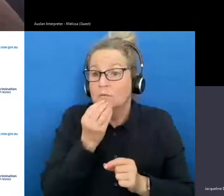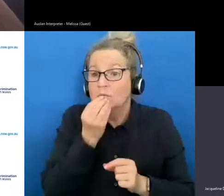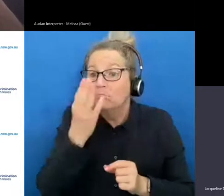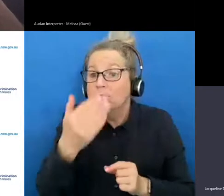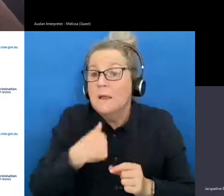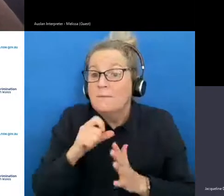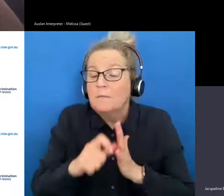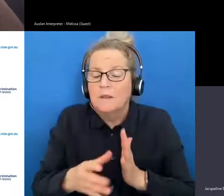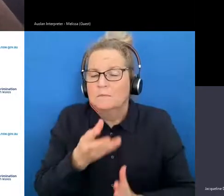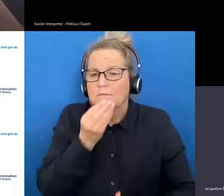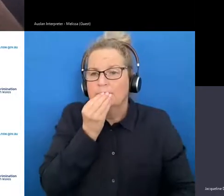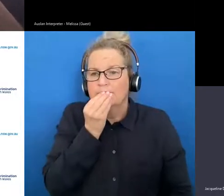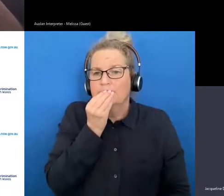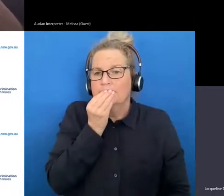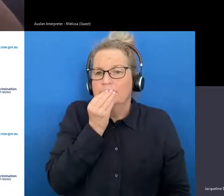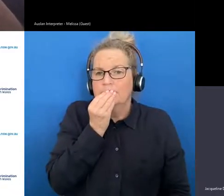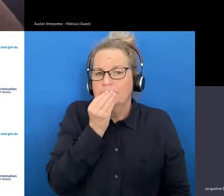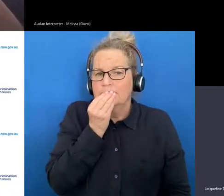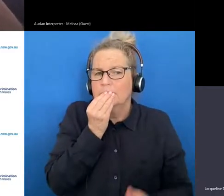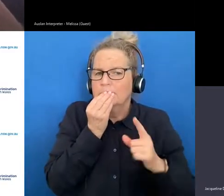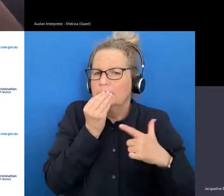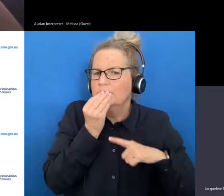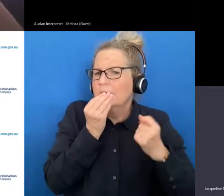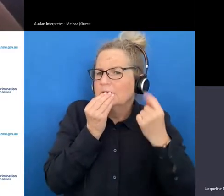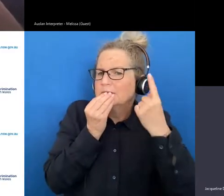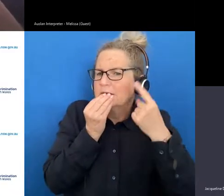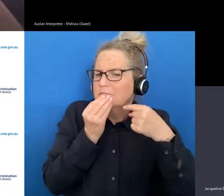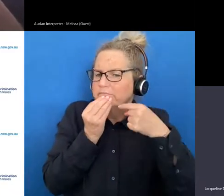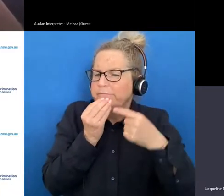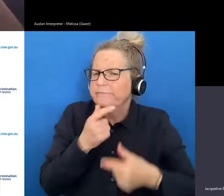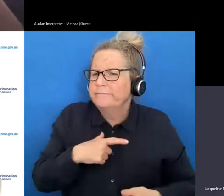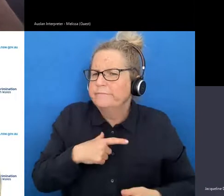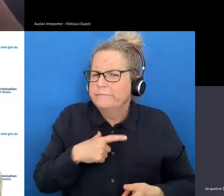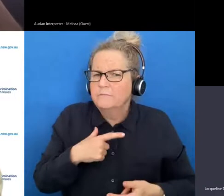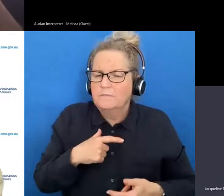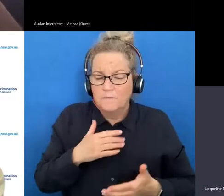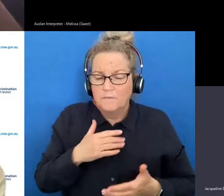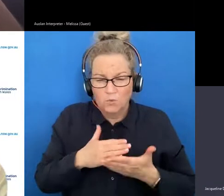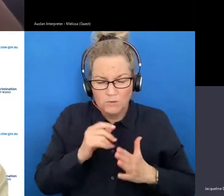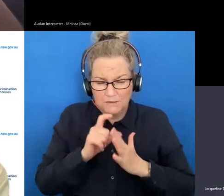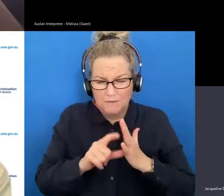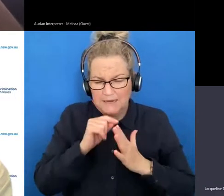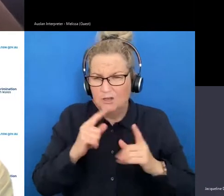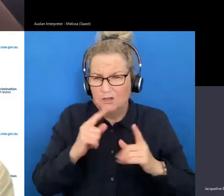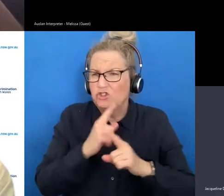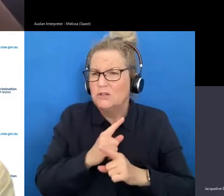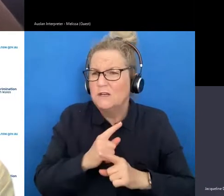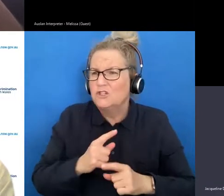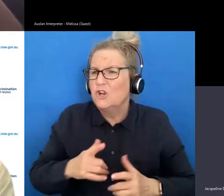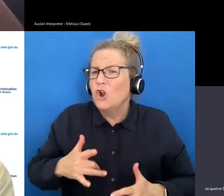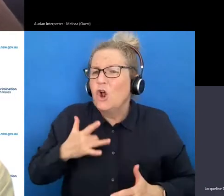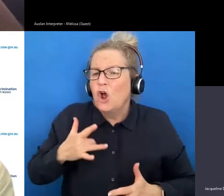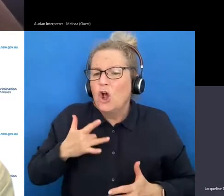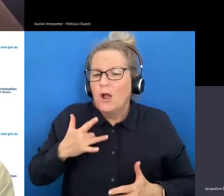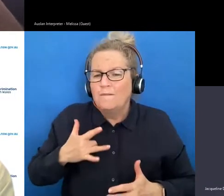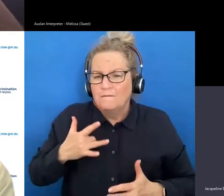and you know, understanding that it can be life-changing experience